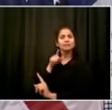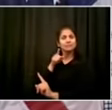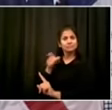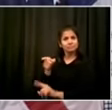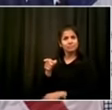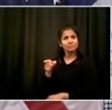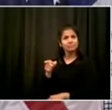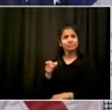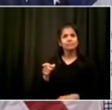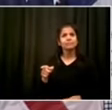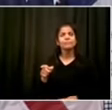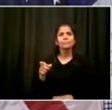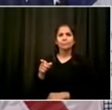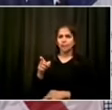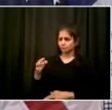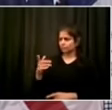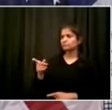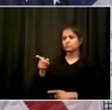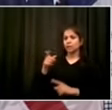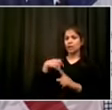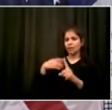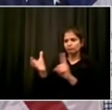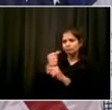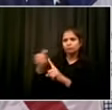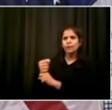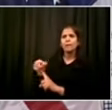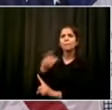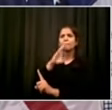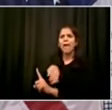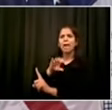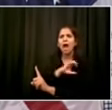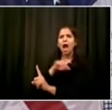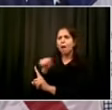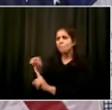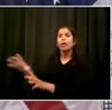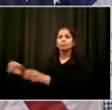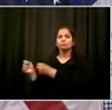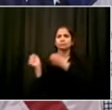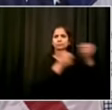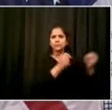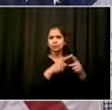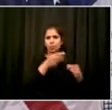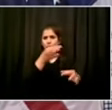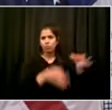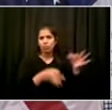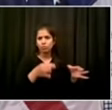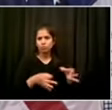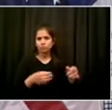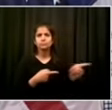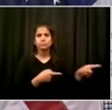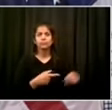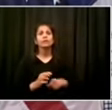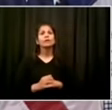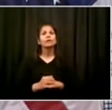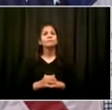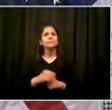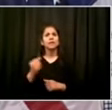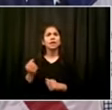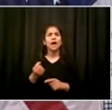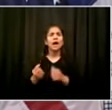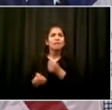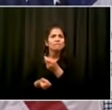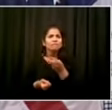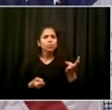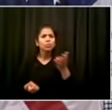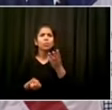day or so ago regarding some of the incidents that happened this week. And I want to make very clear, I'm going to talk about very quickly a few of the incidents. There